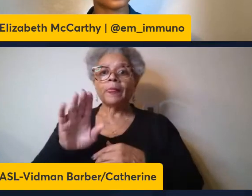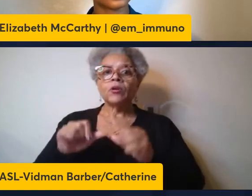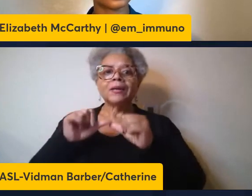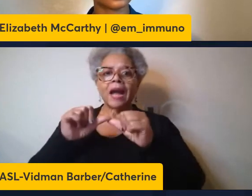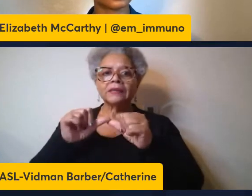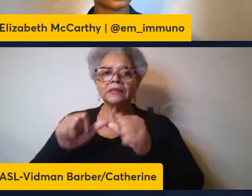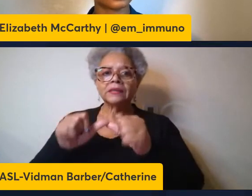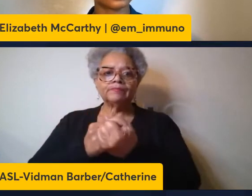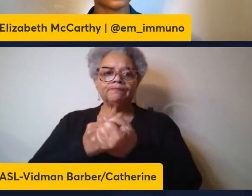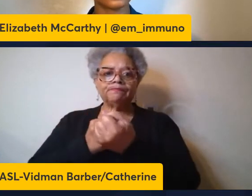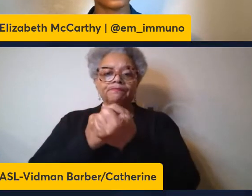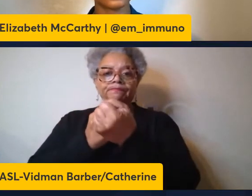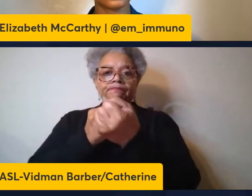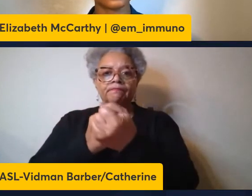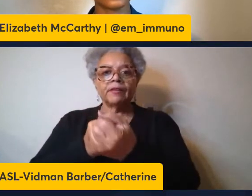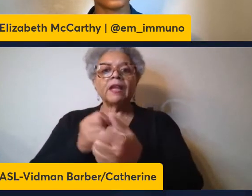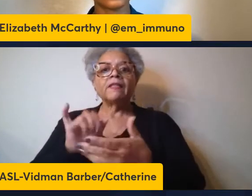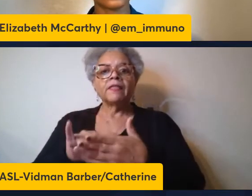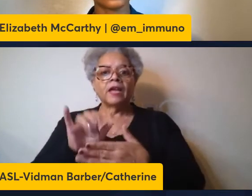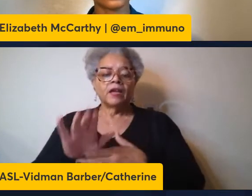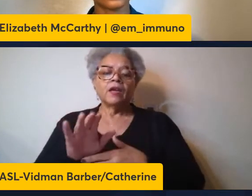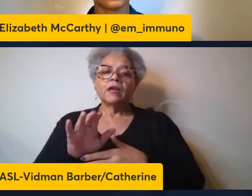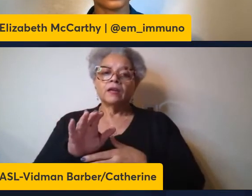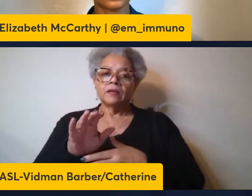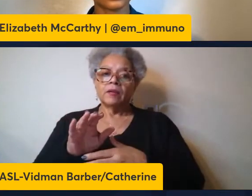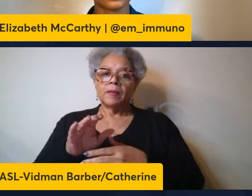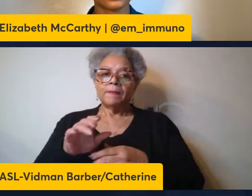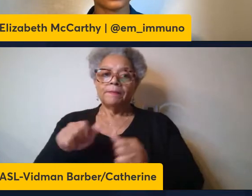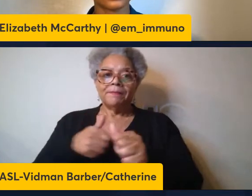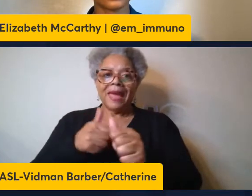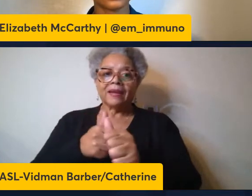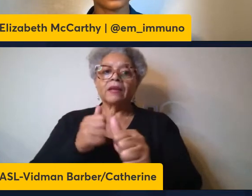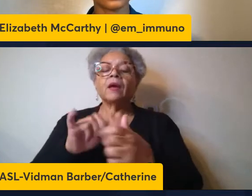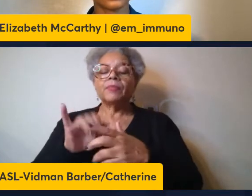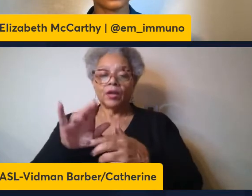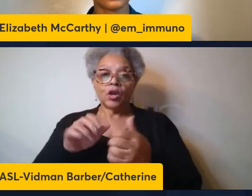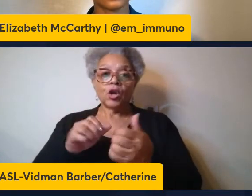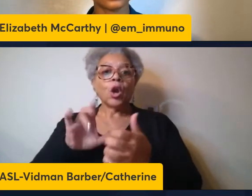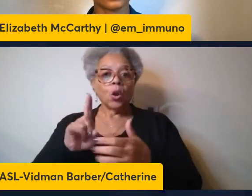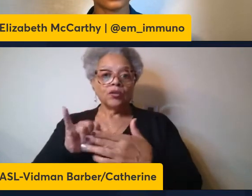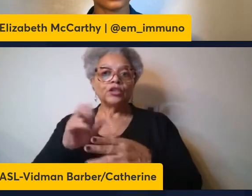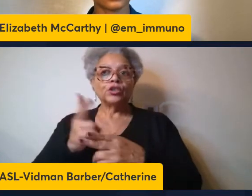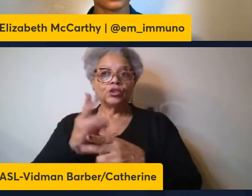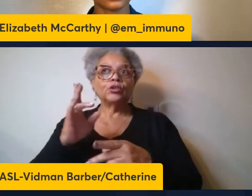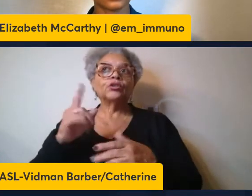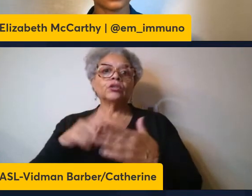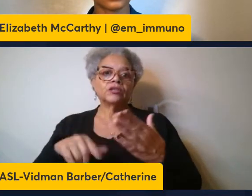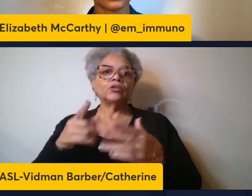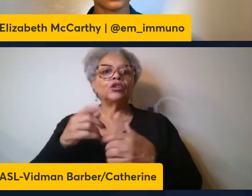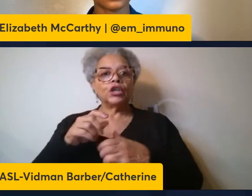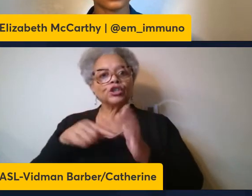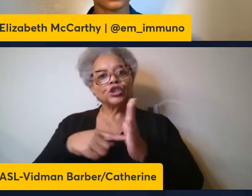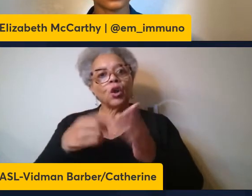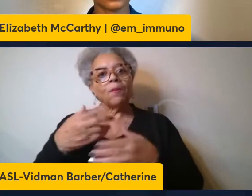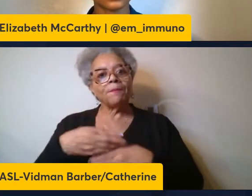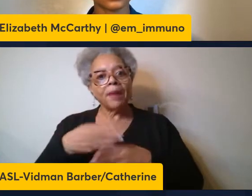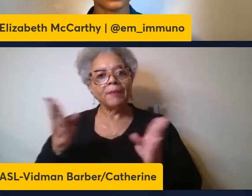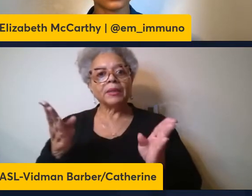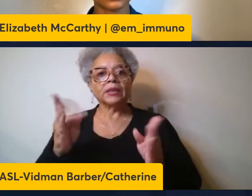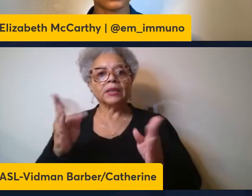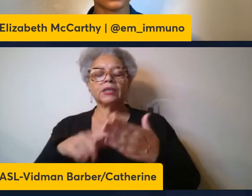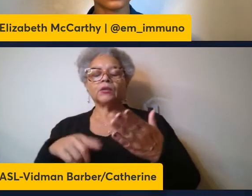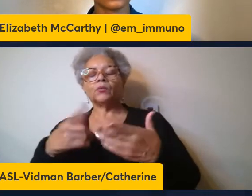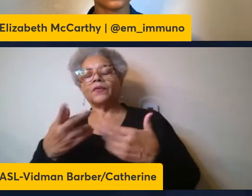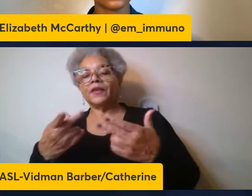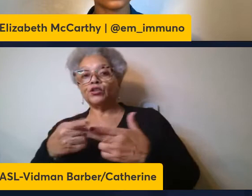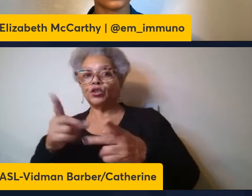up the code that you're using, it's just really good practice, and it also shows people publicly what you've been working on and what kinds of things you can write, which